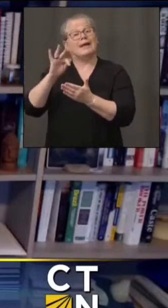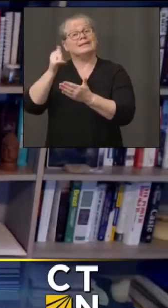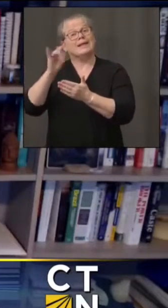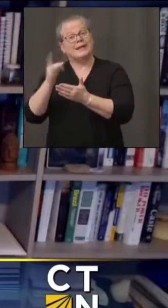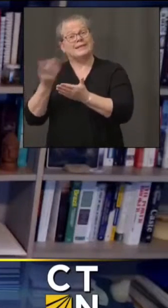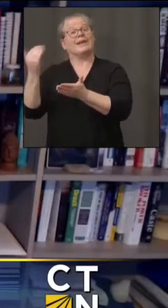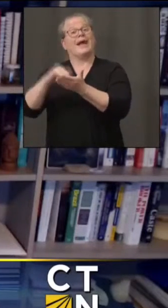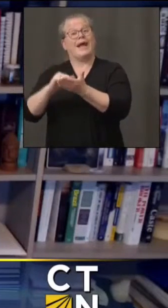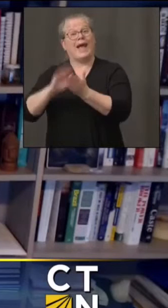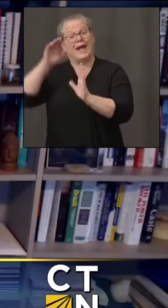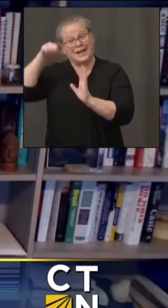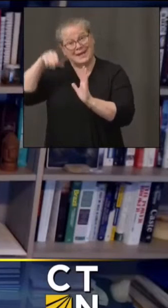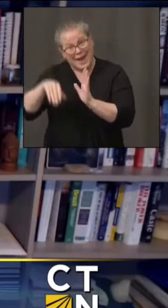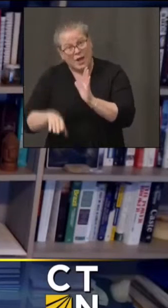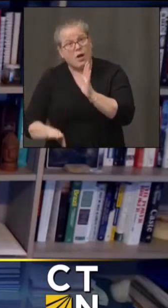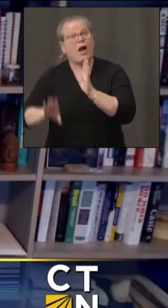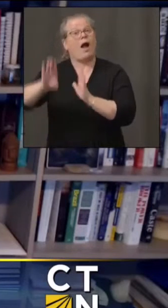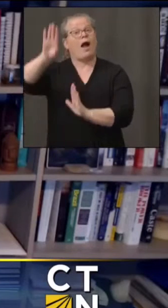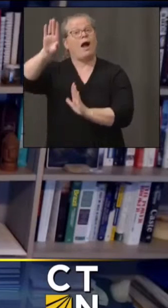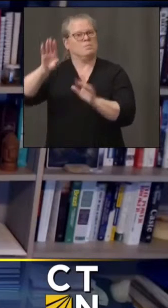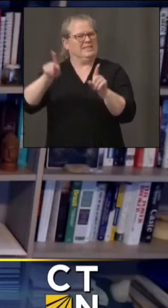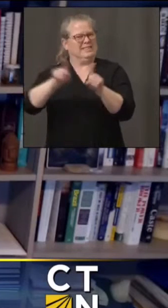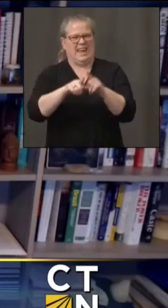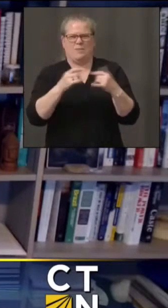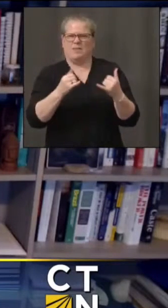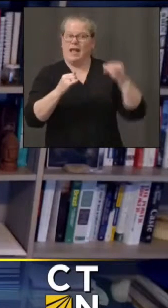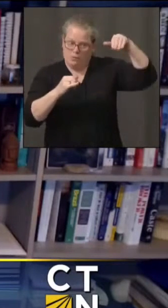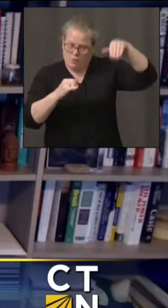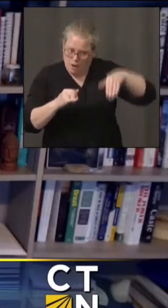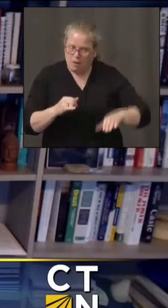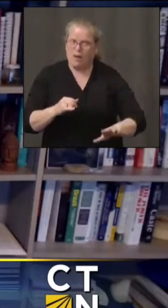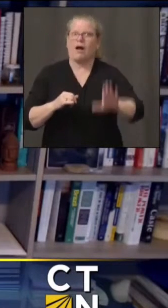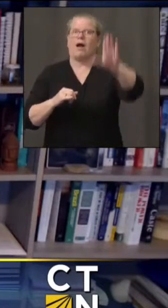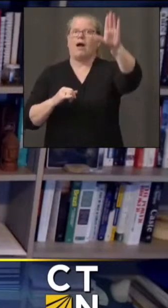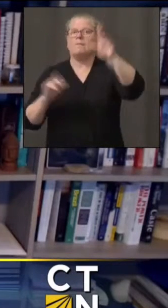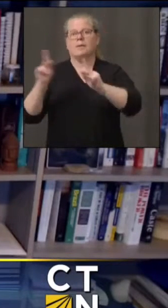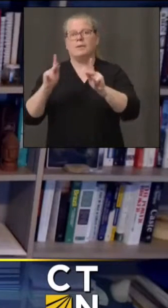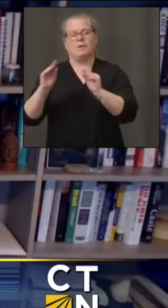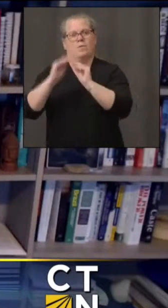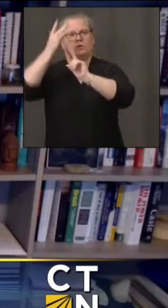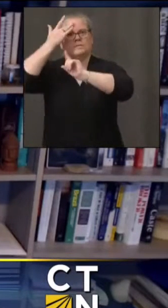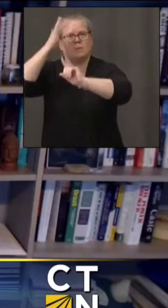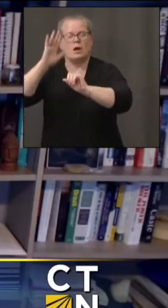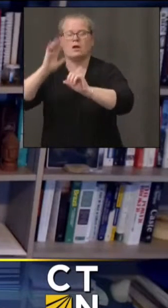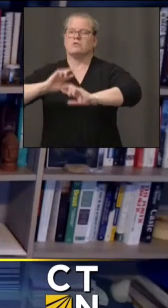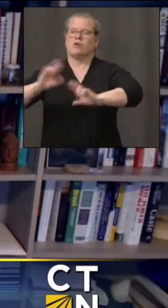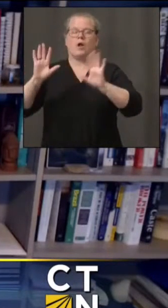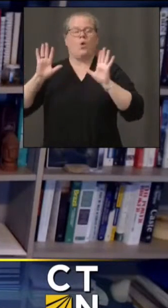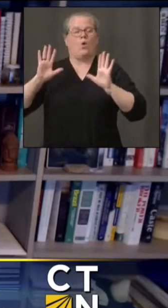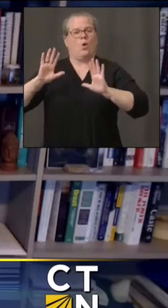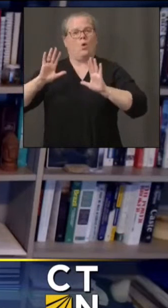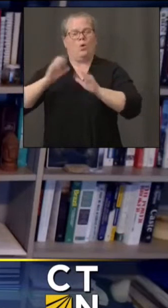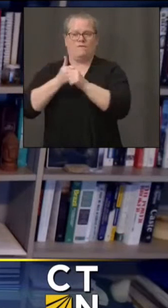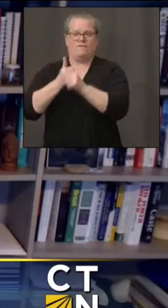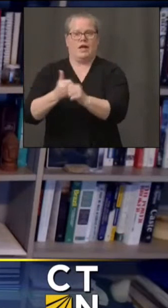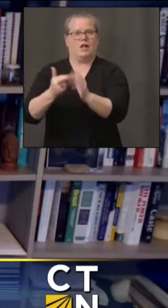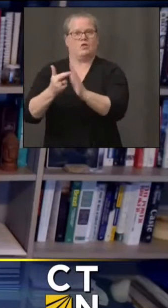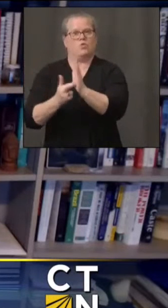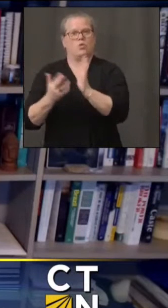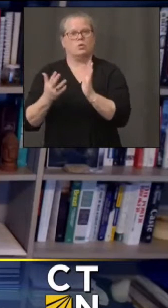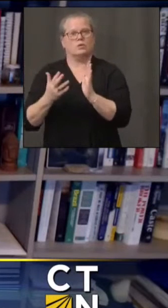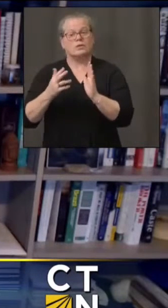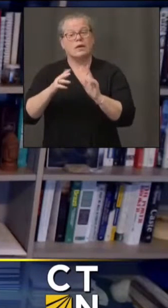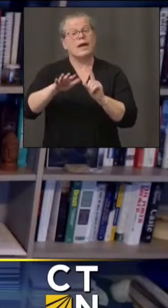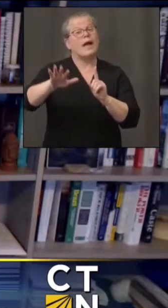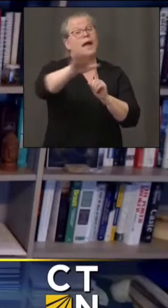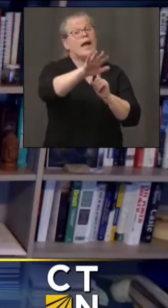can do. We see now in the United States that we're having outbreaks in places that didn't experience COVID, and that's